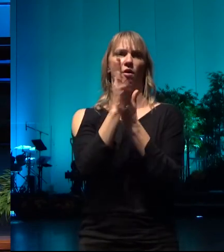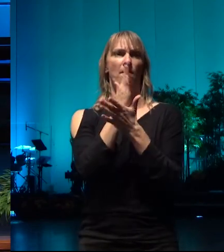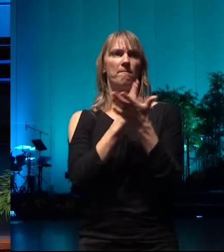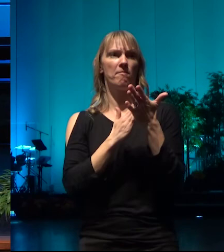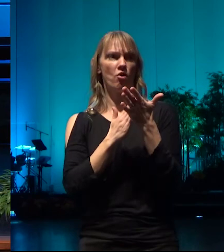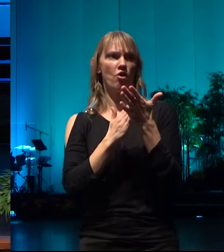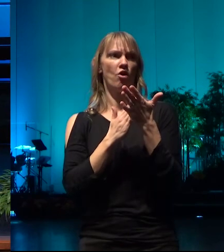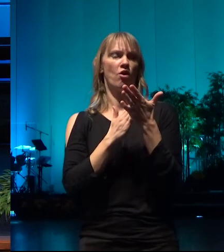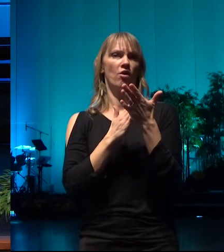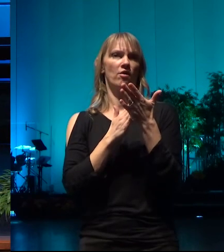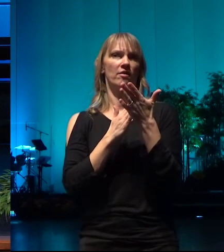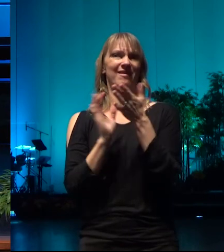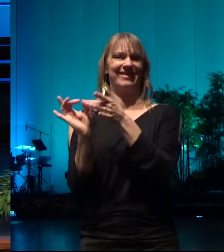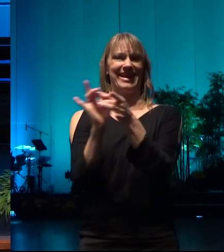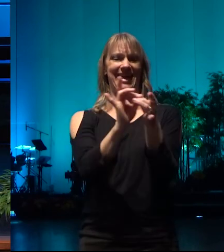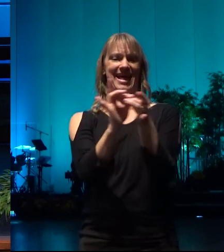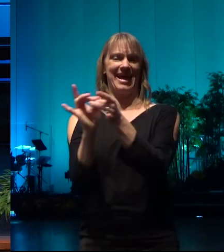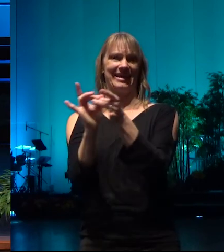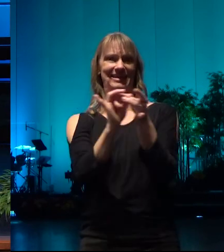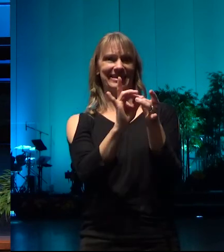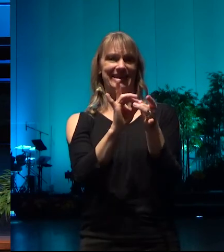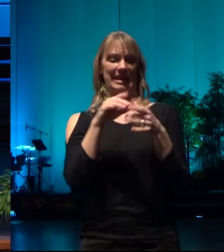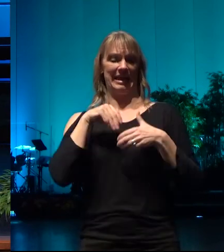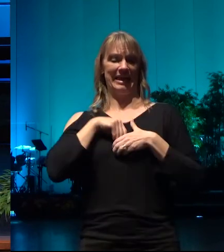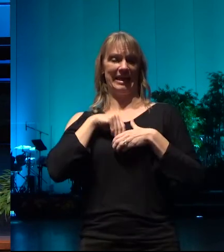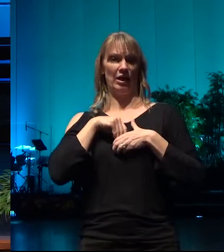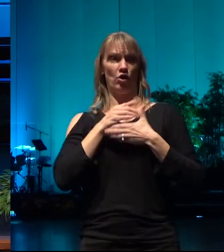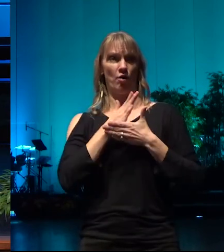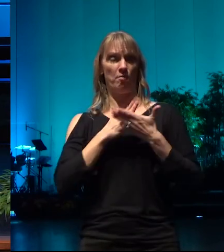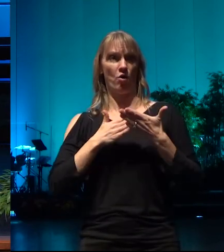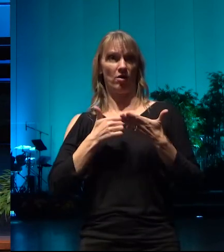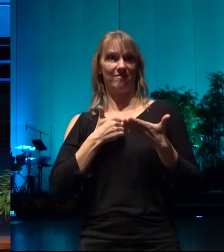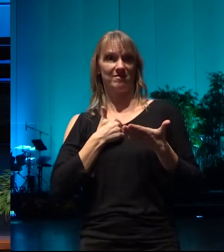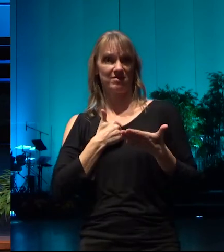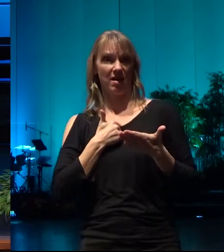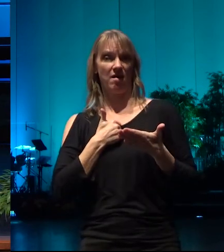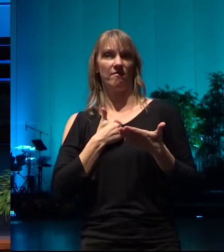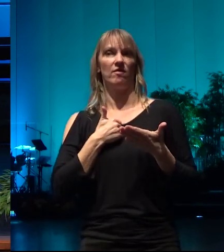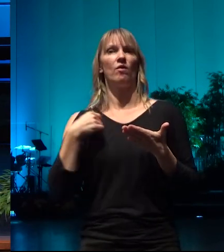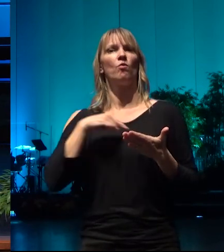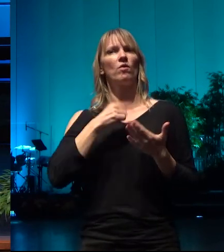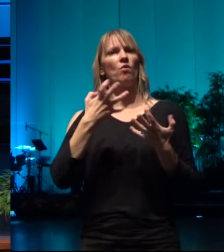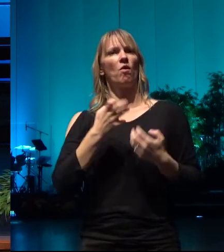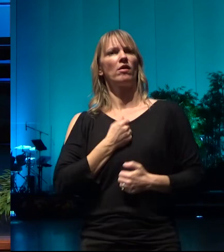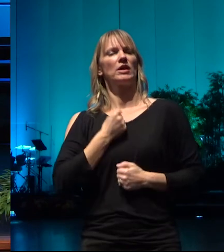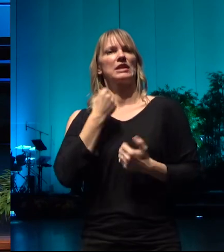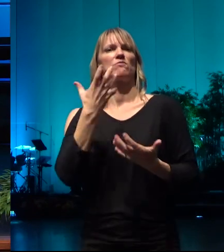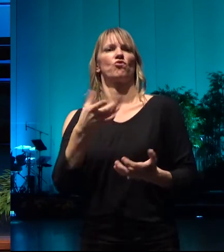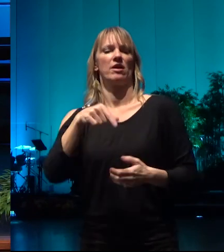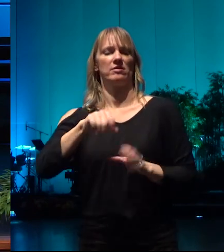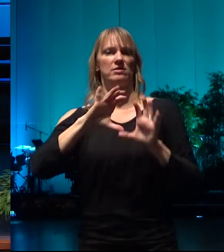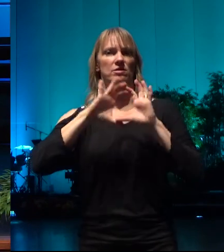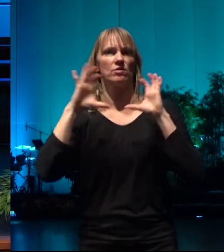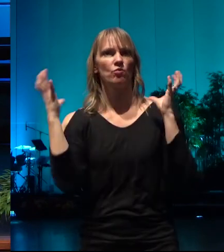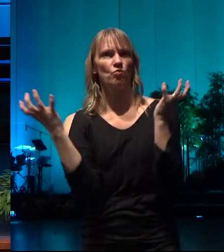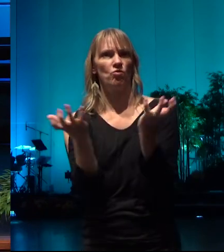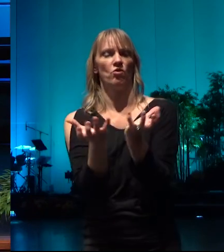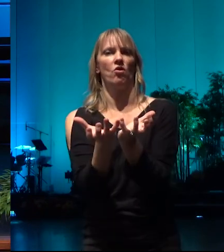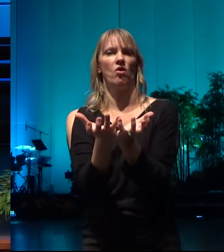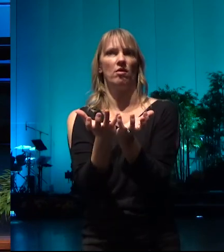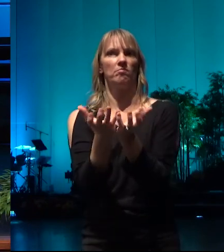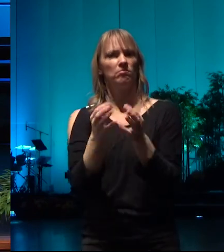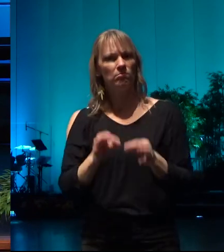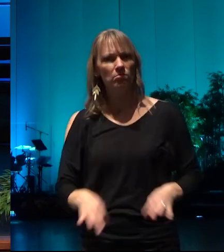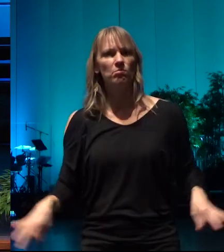to making a connection to the inner aspect of ourselves that we seek to express in the world and